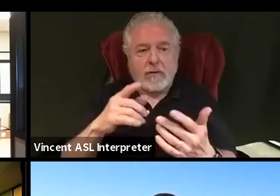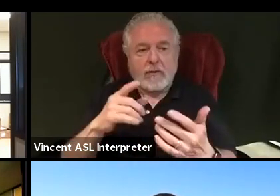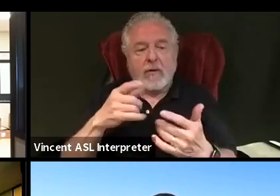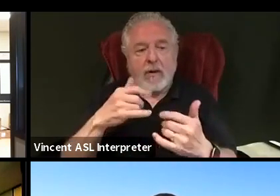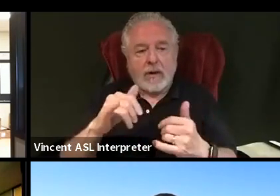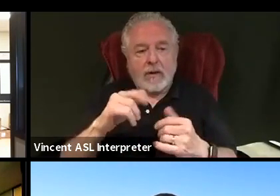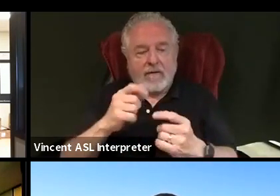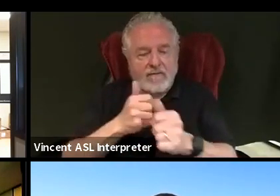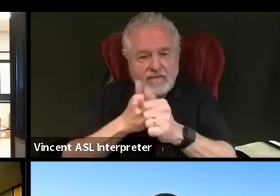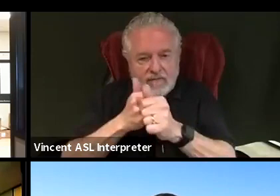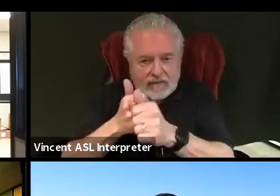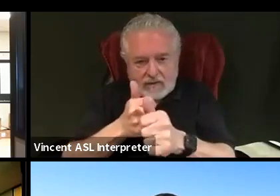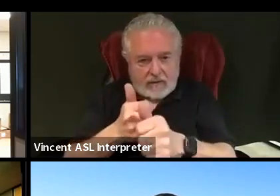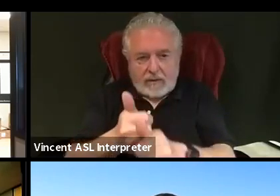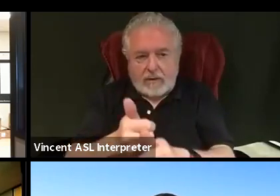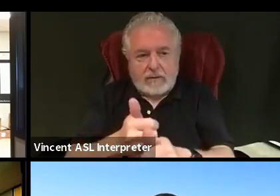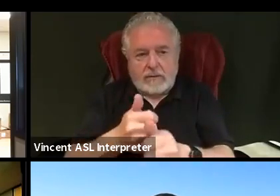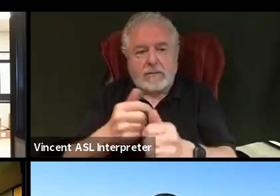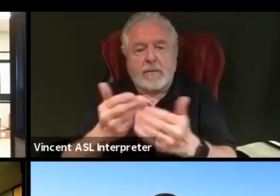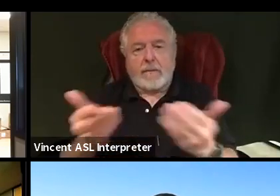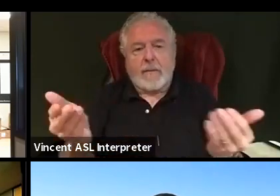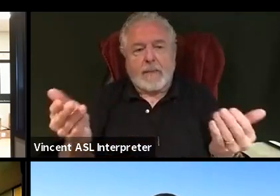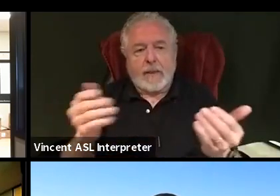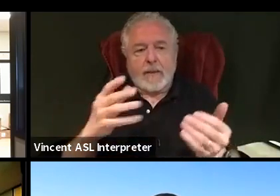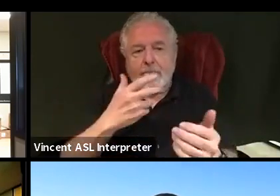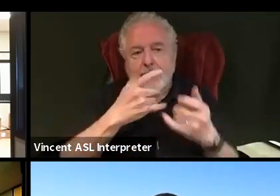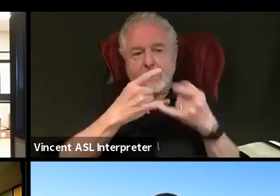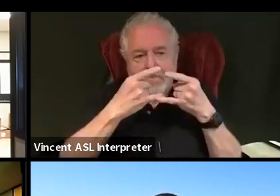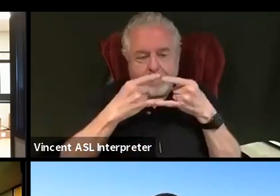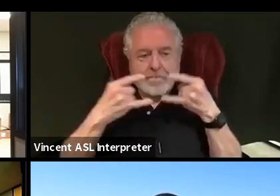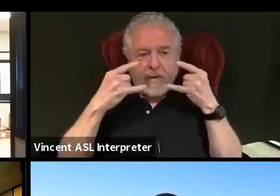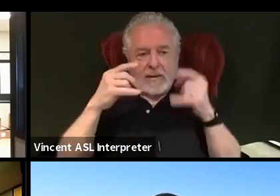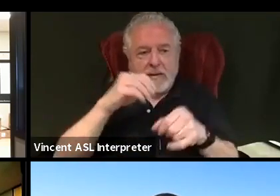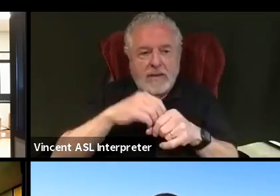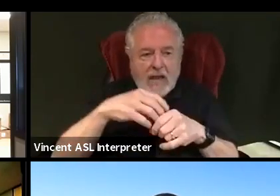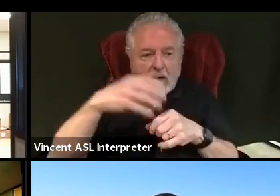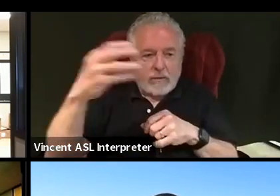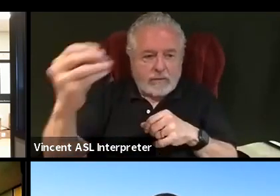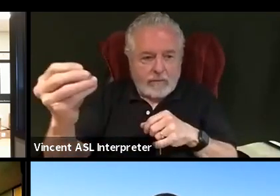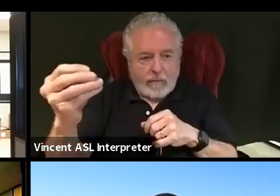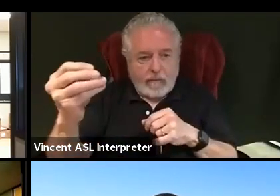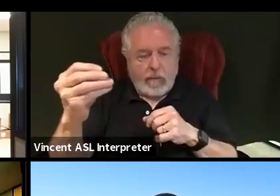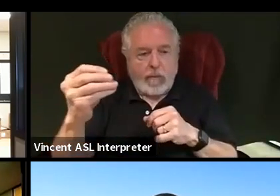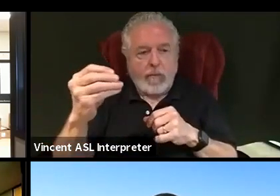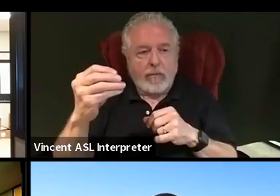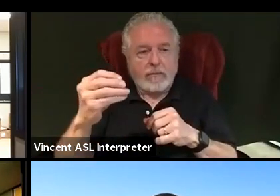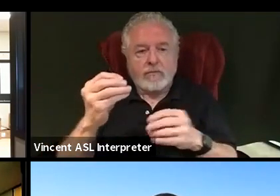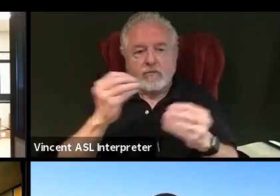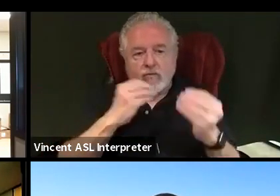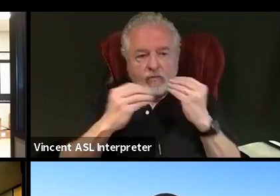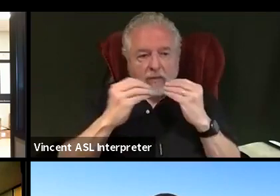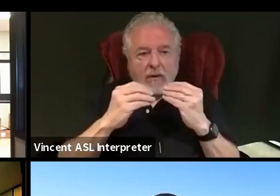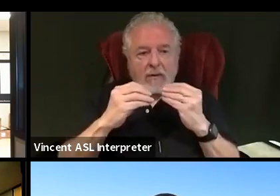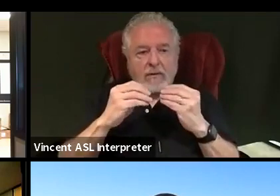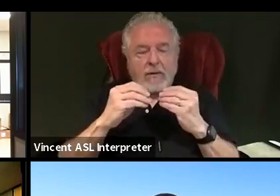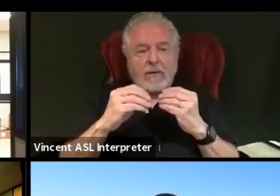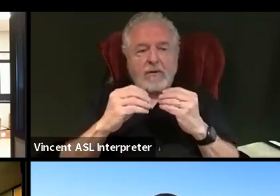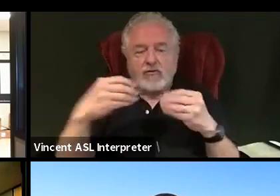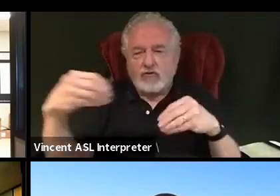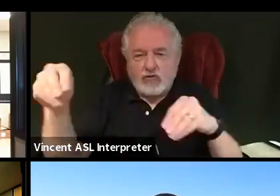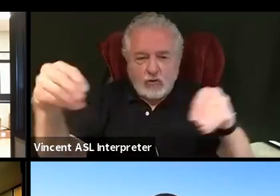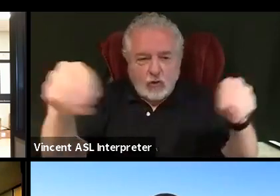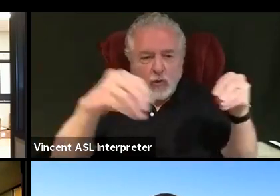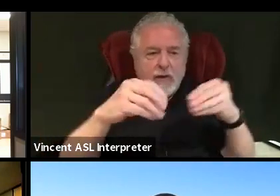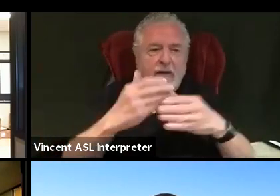still can follow all the mitigation measures. Masking indoors when you go out dining or retail stores, that kind of